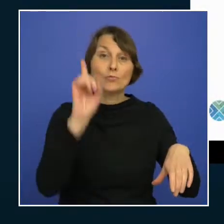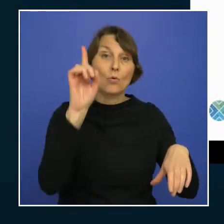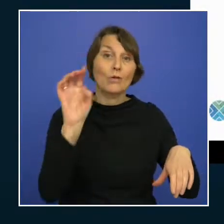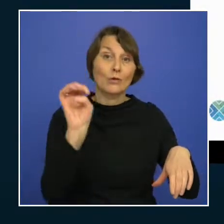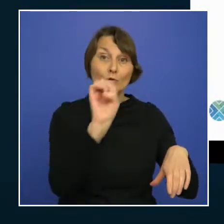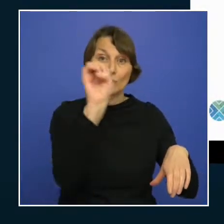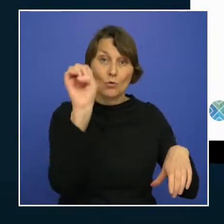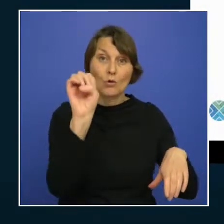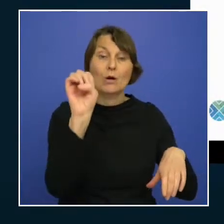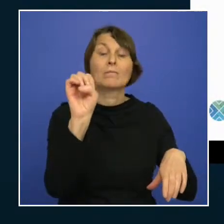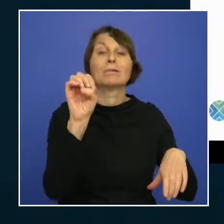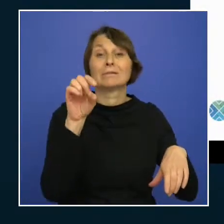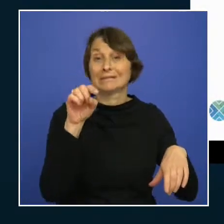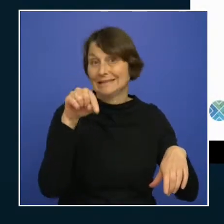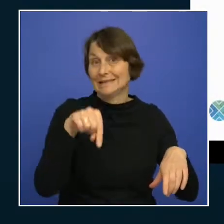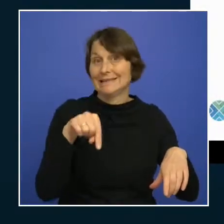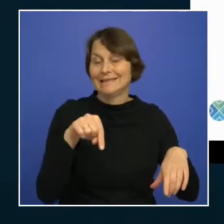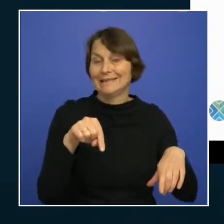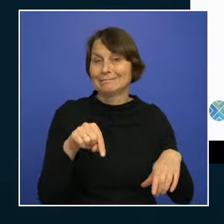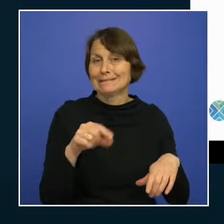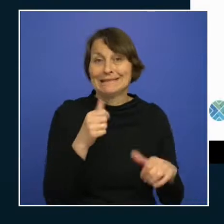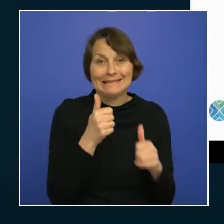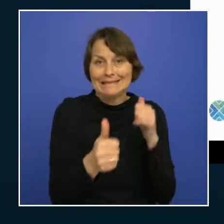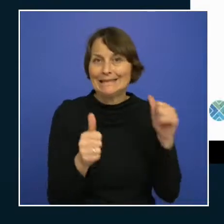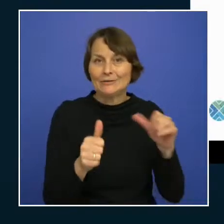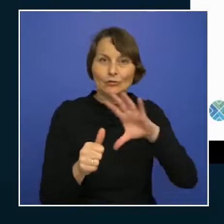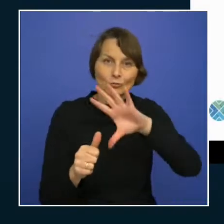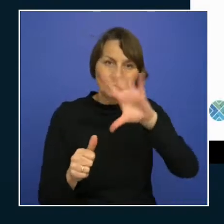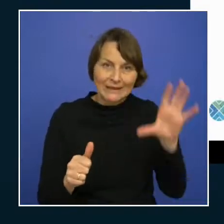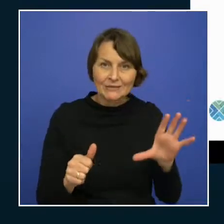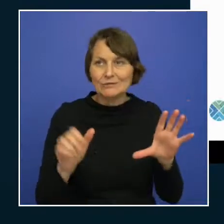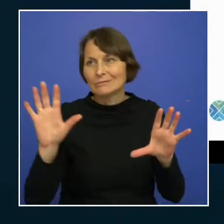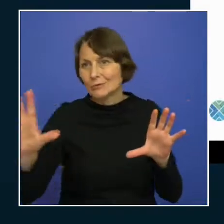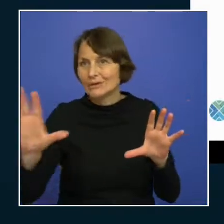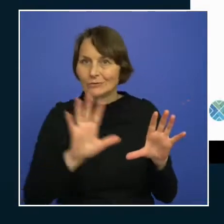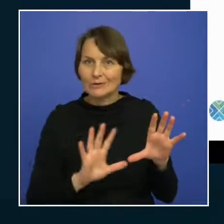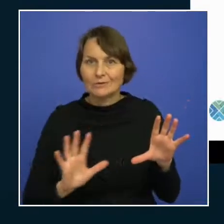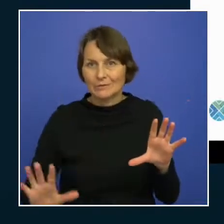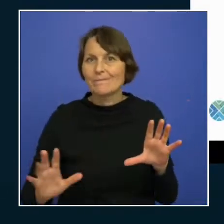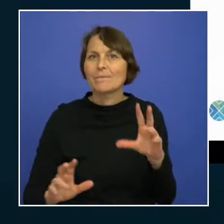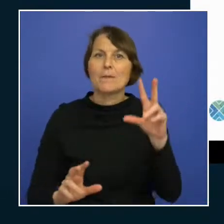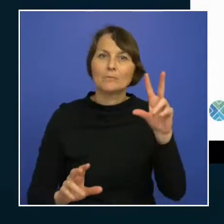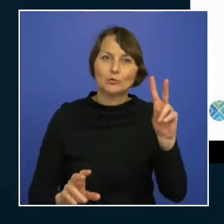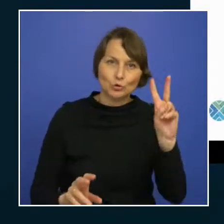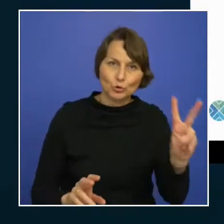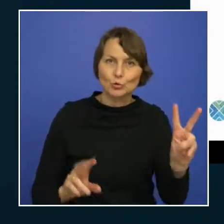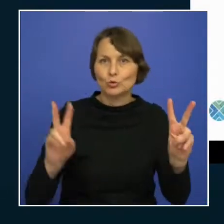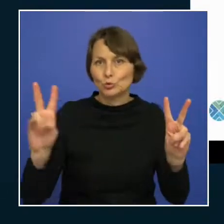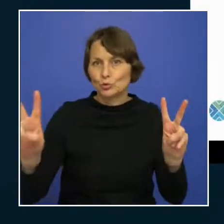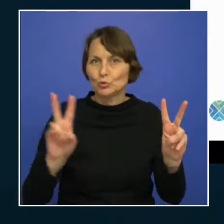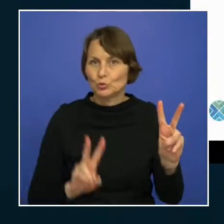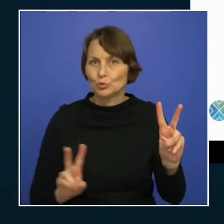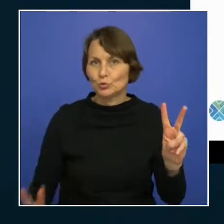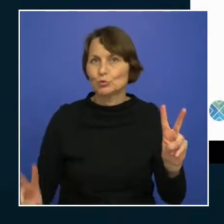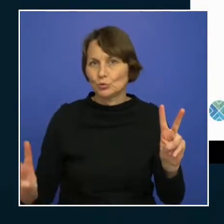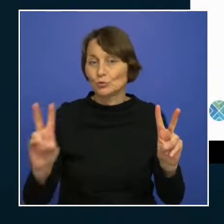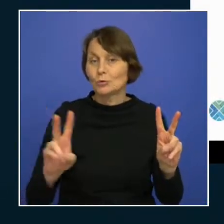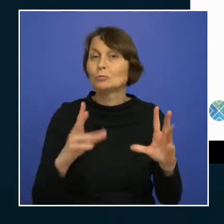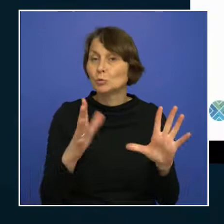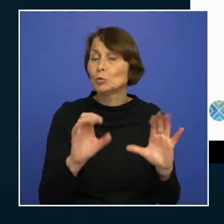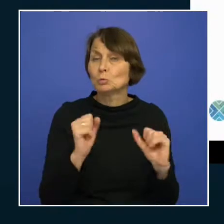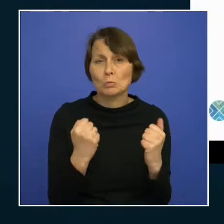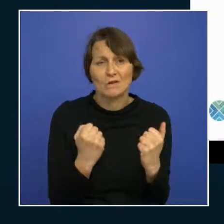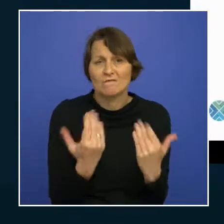has a pair. East US, Central US, I think, or and all this information is available on